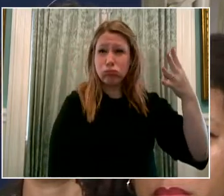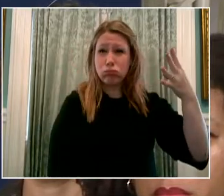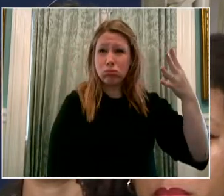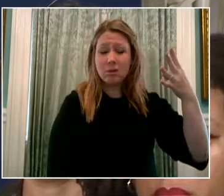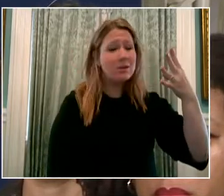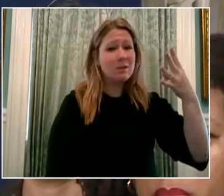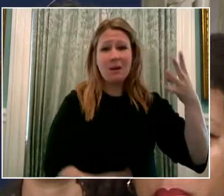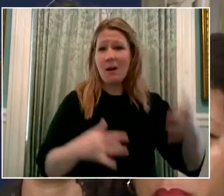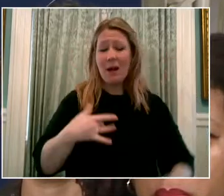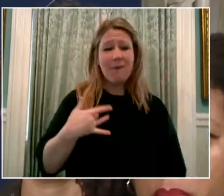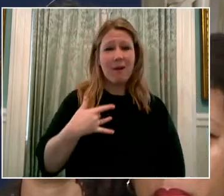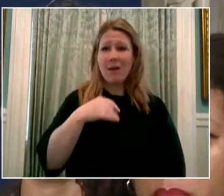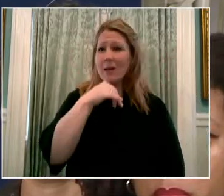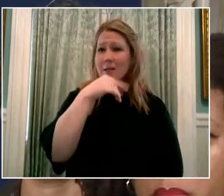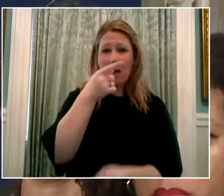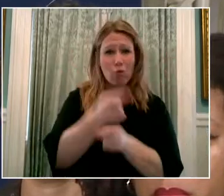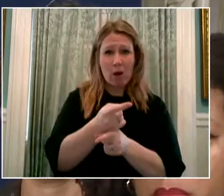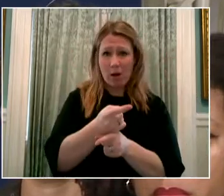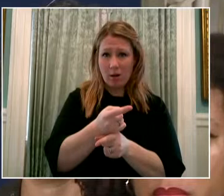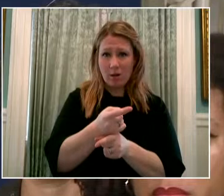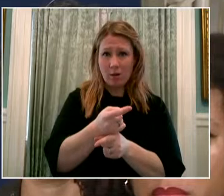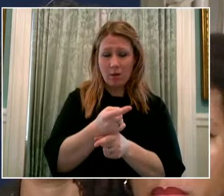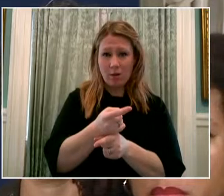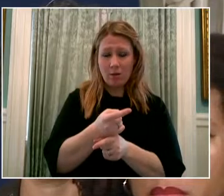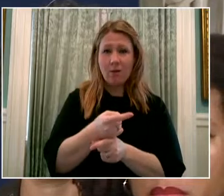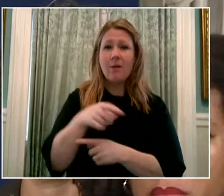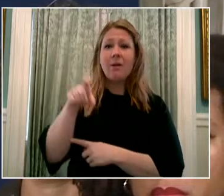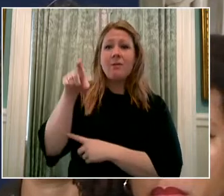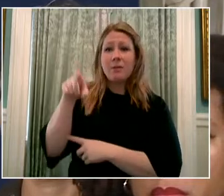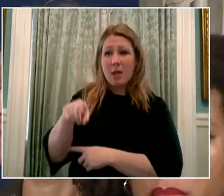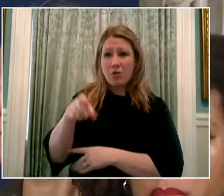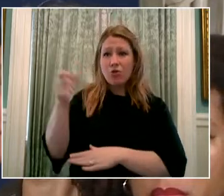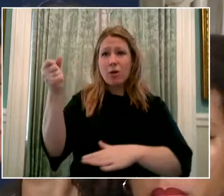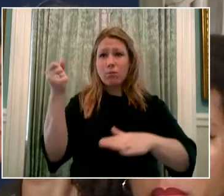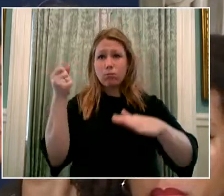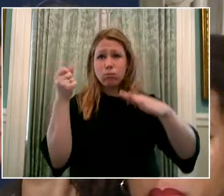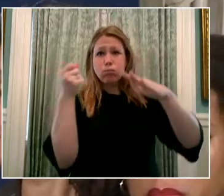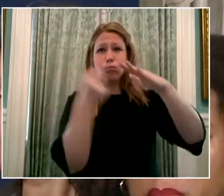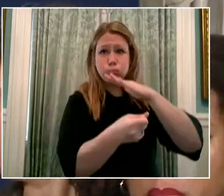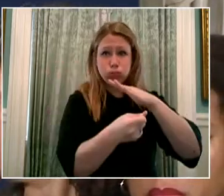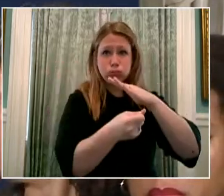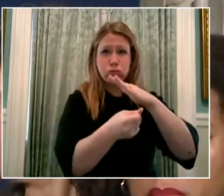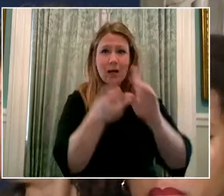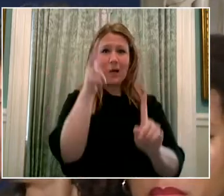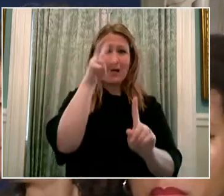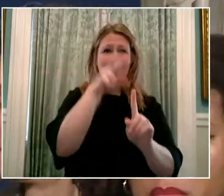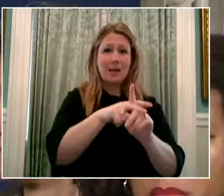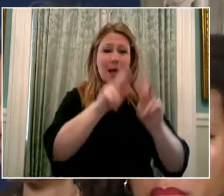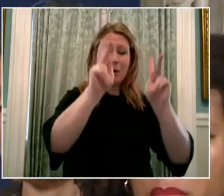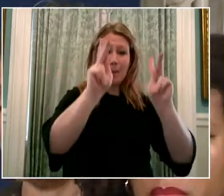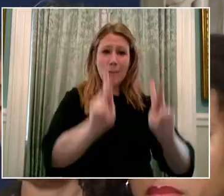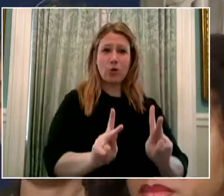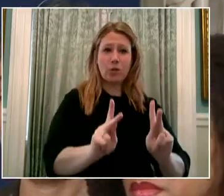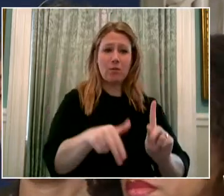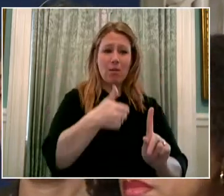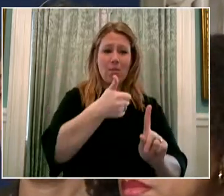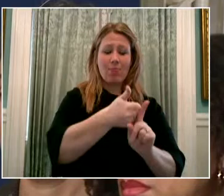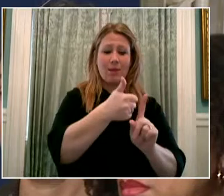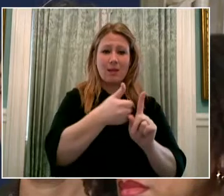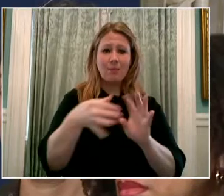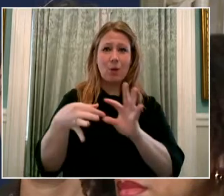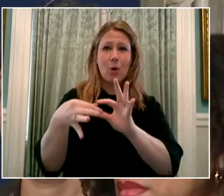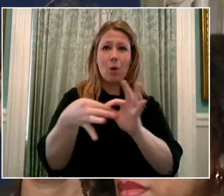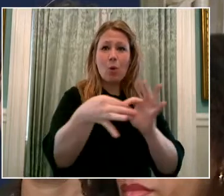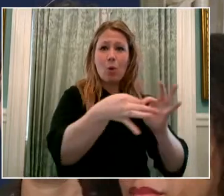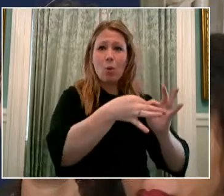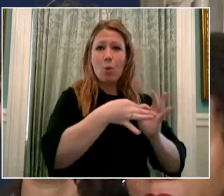an individual who is the coordinator, decompression strategy, expediting people through the